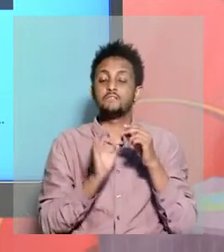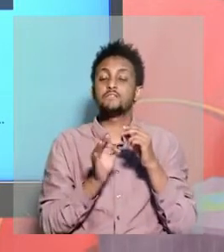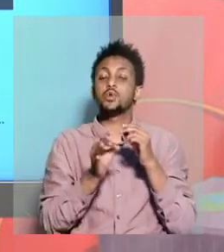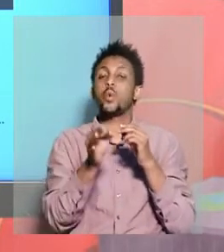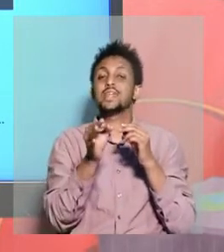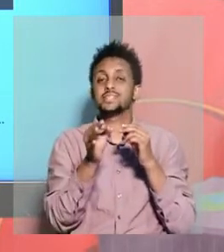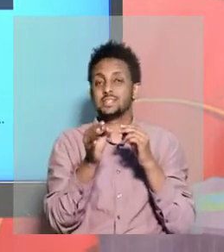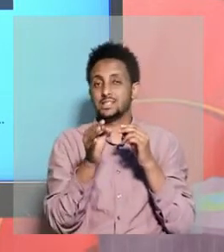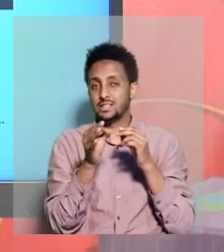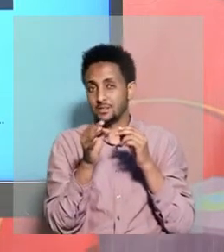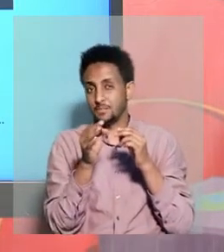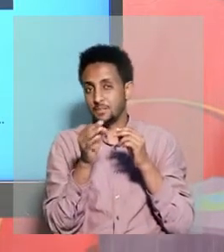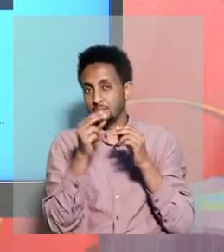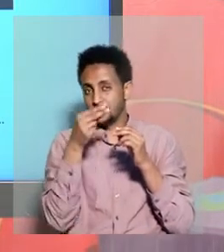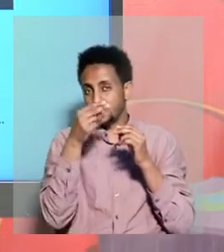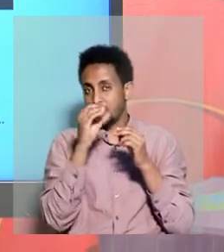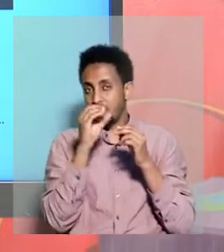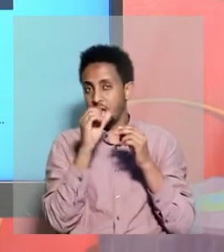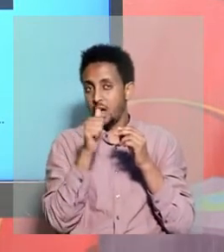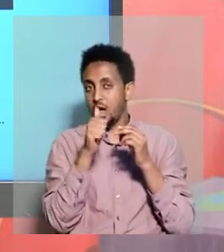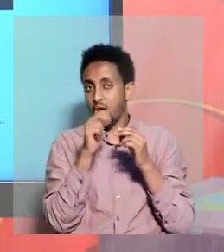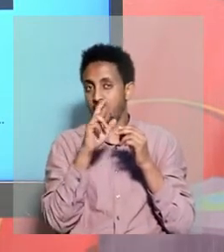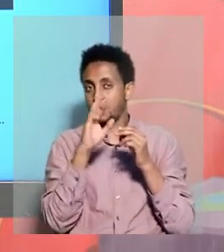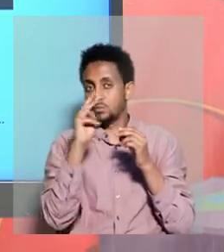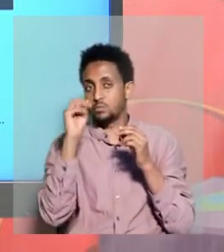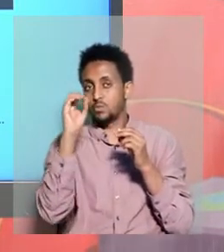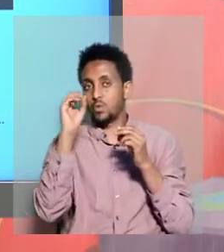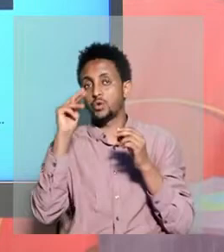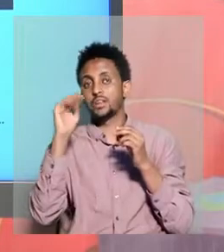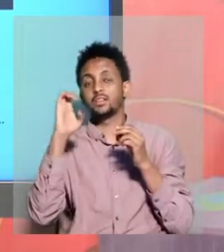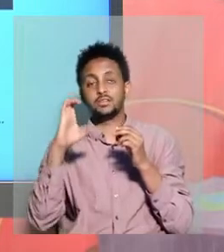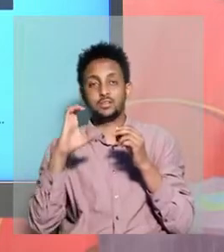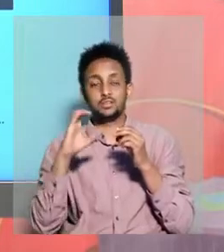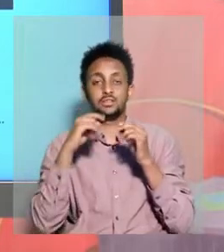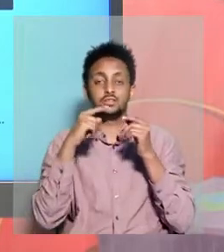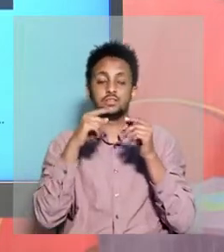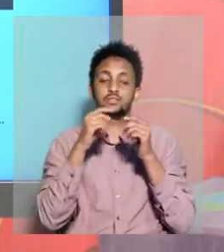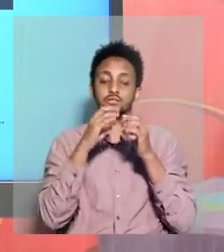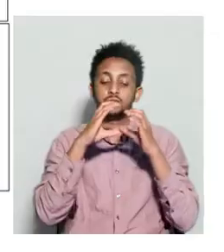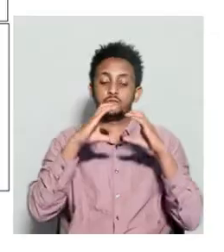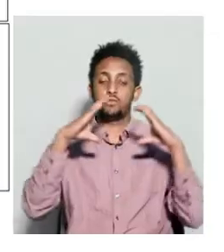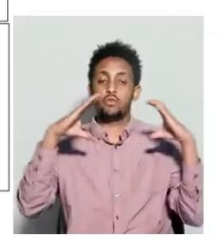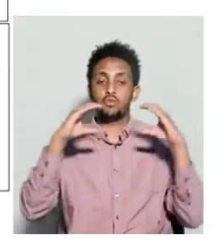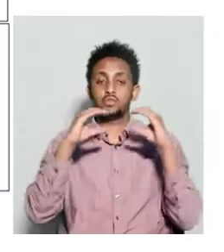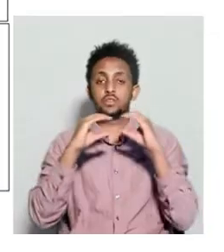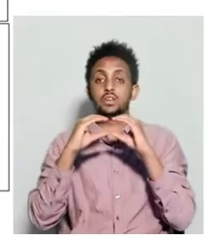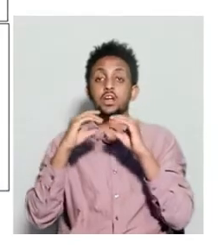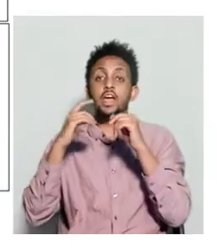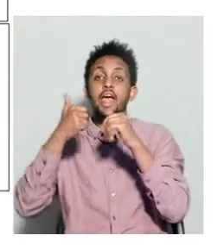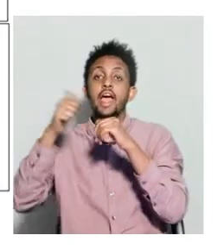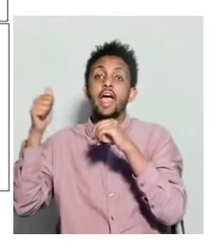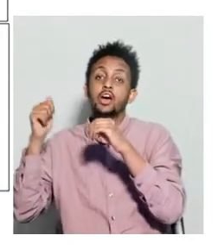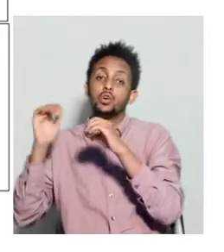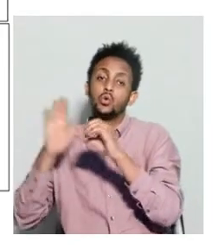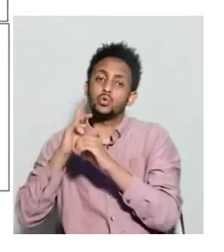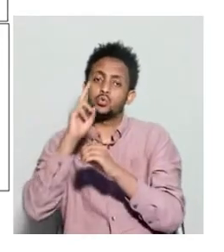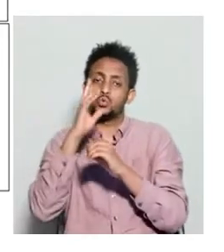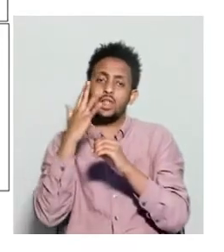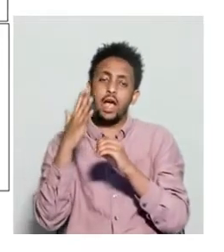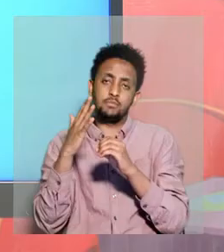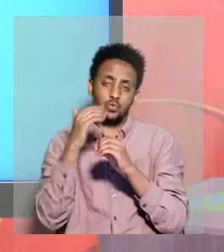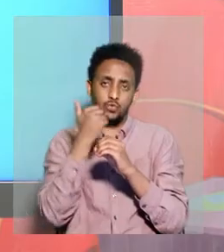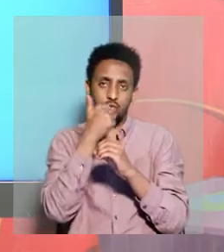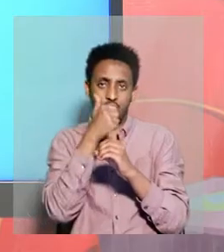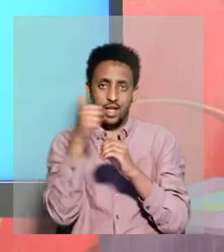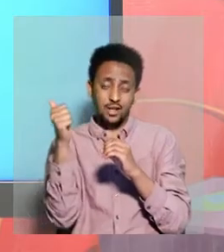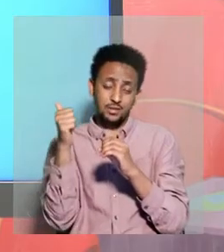of the harmonics frequency of string device which is fixed embossed. For air column, we have two types of air